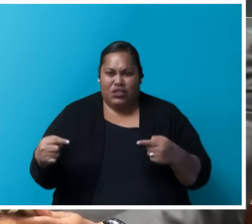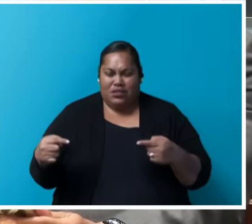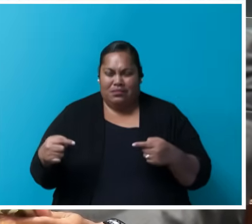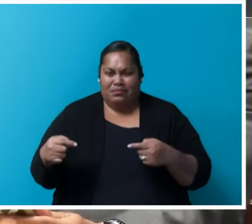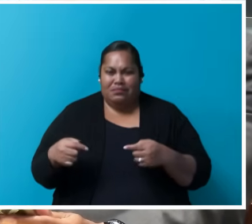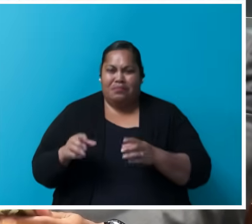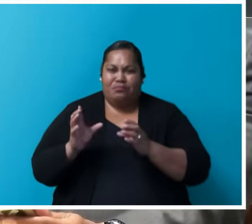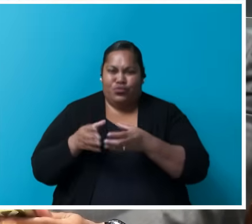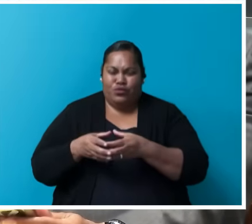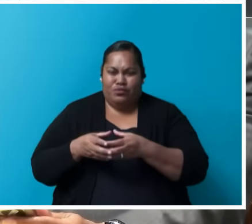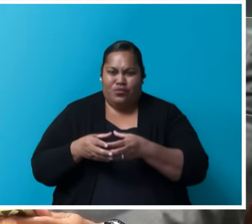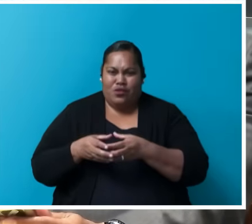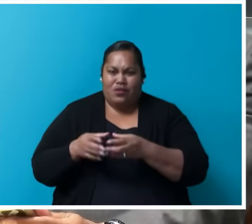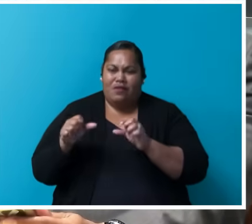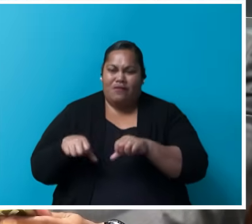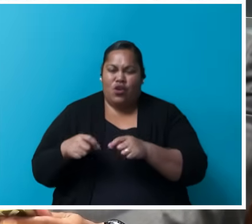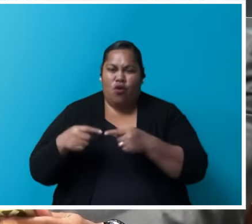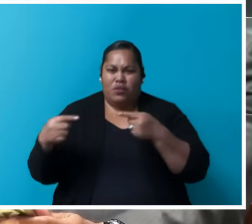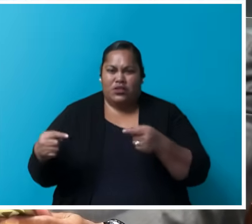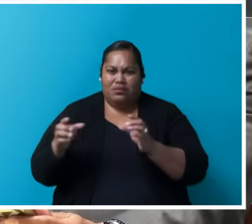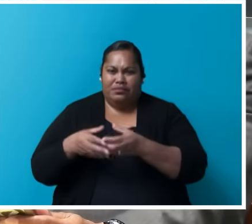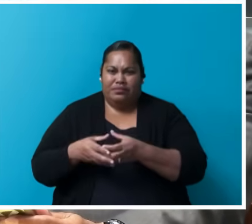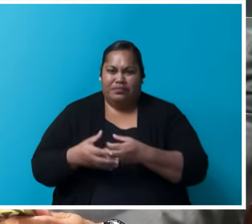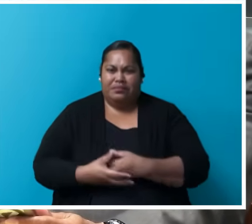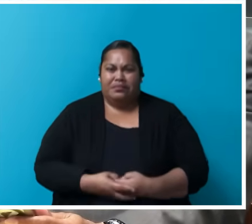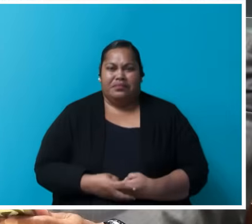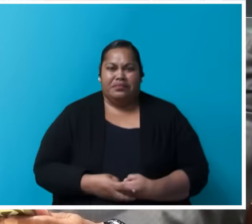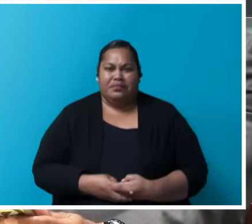opposition party or failed opposition party.